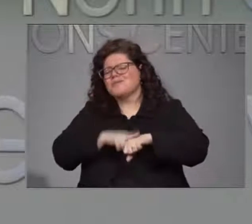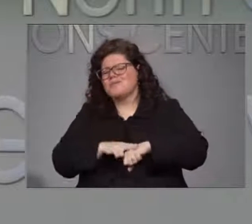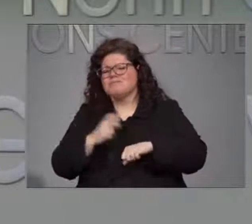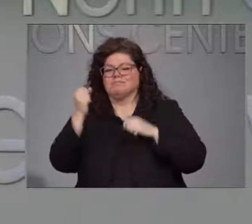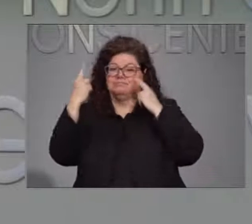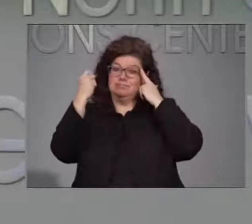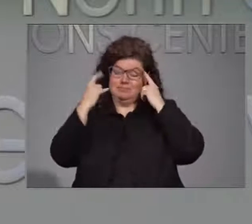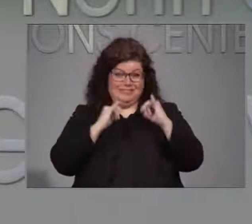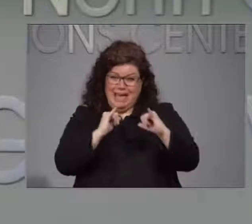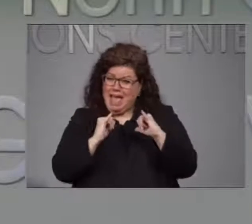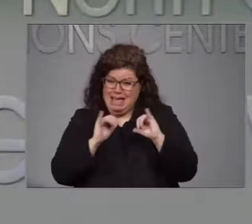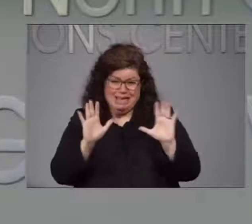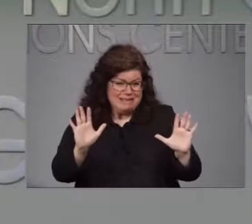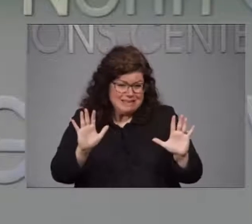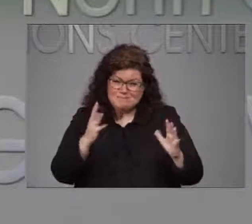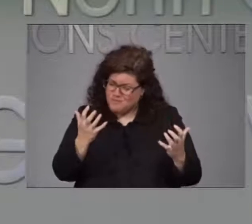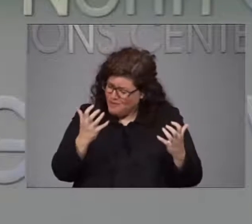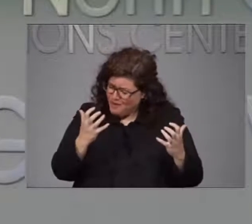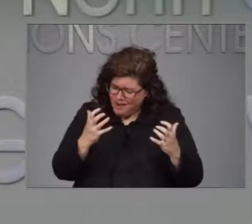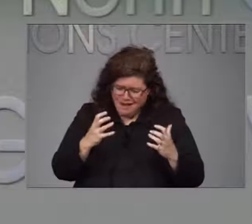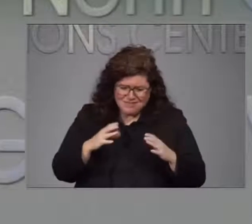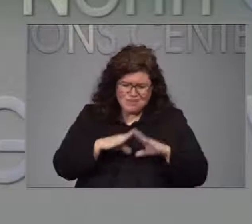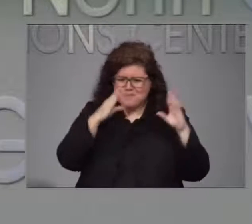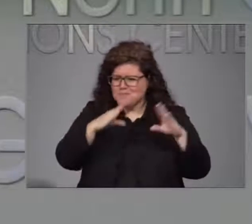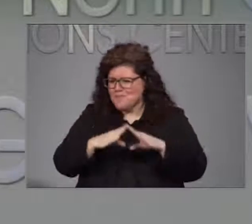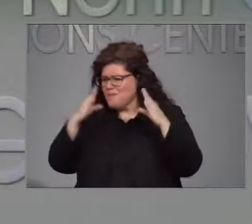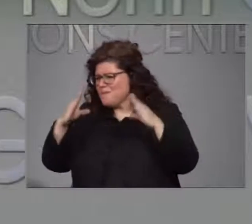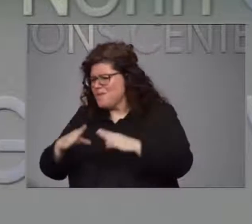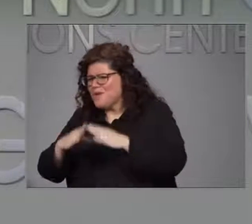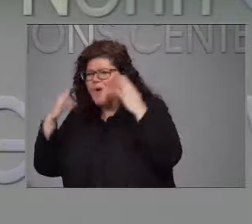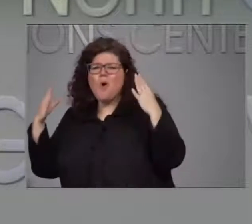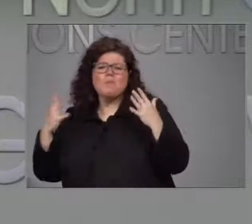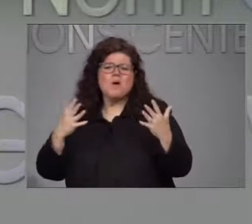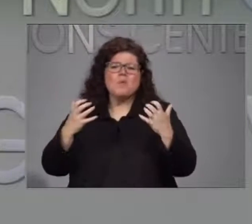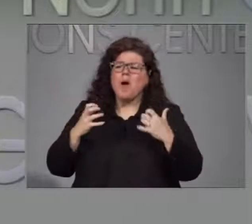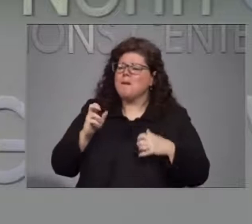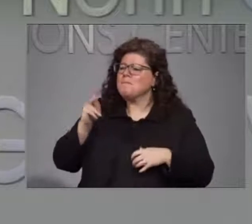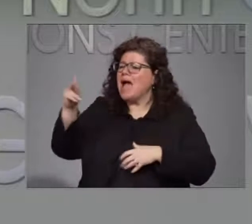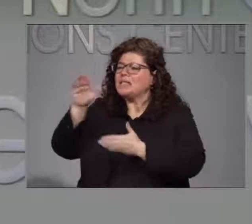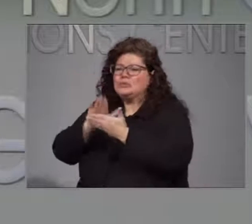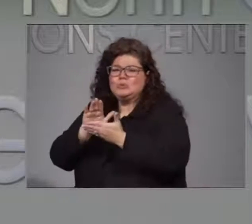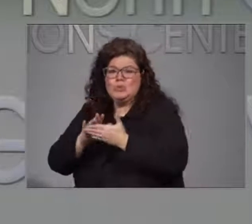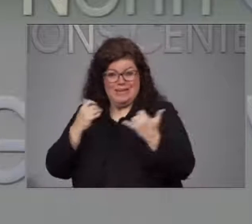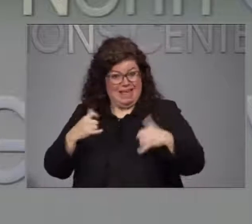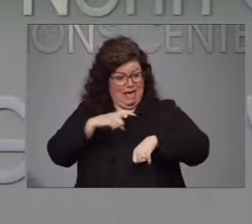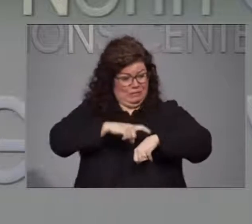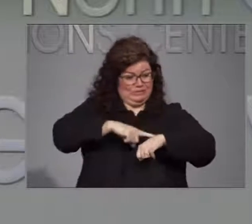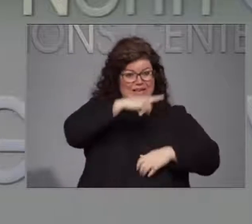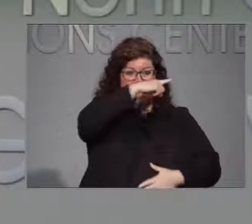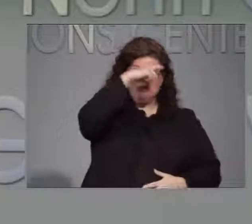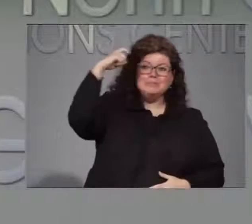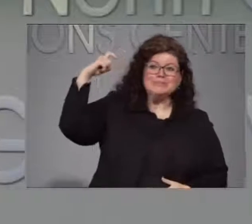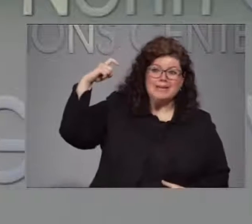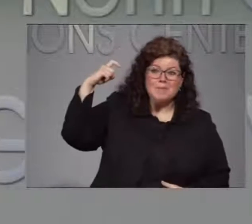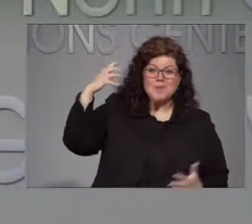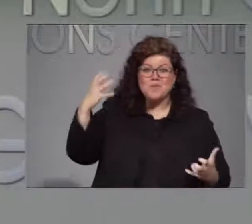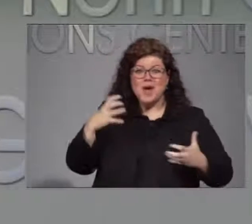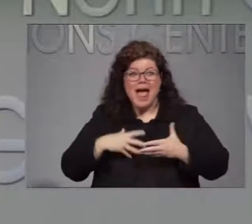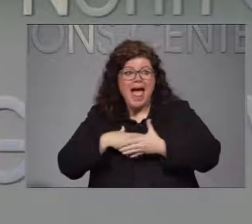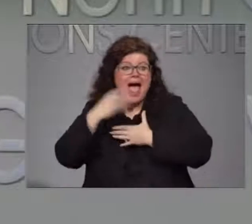summer begins. And with more stores and restaurants and businesses open, people are leaving home more to get